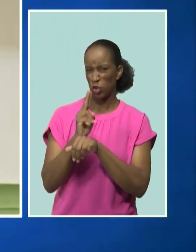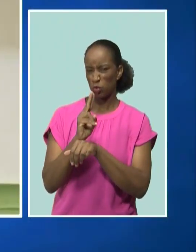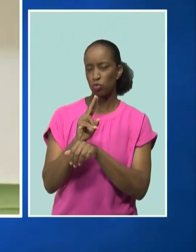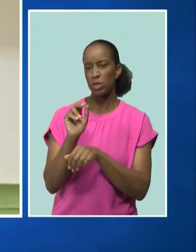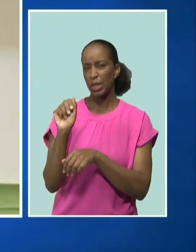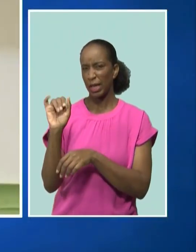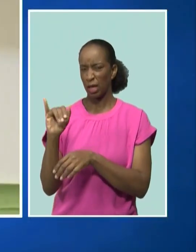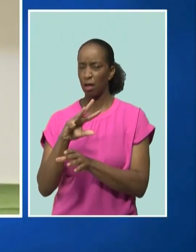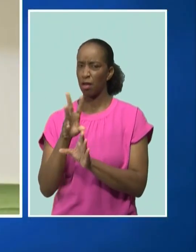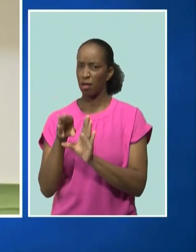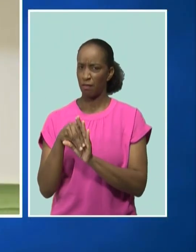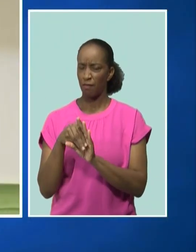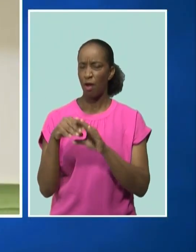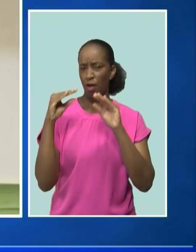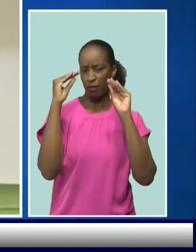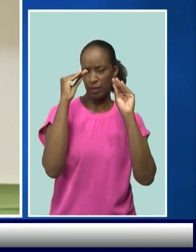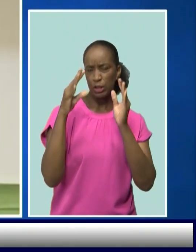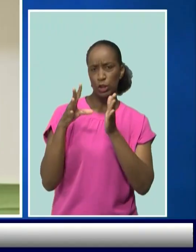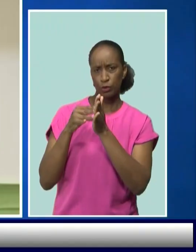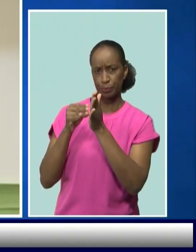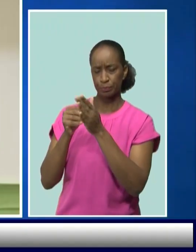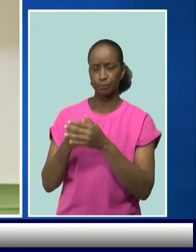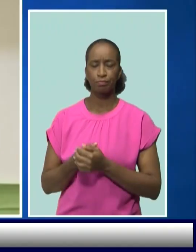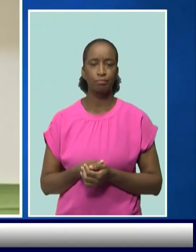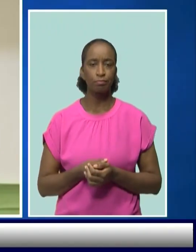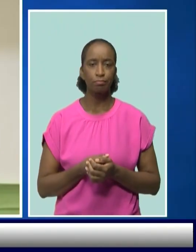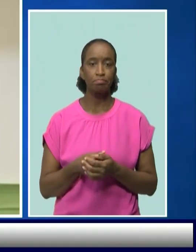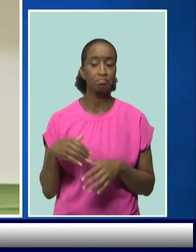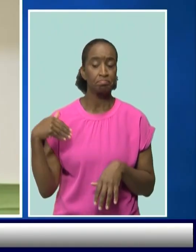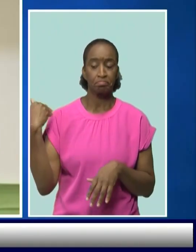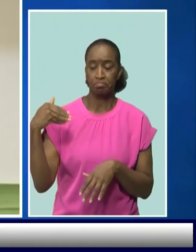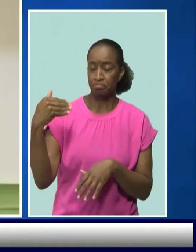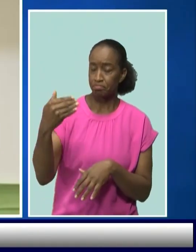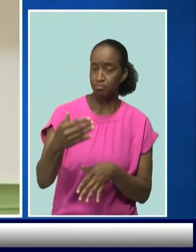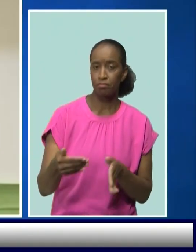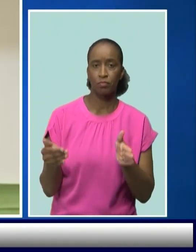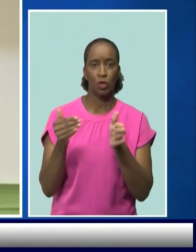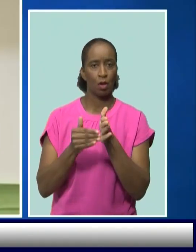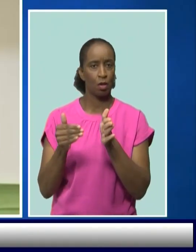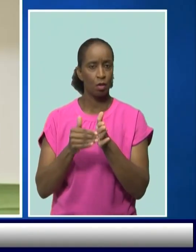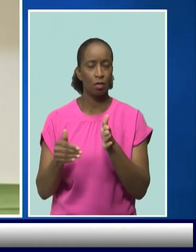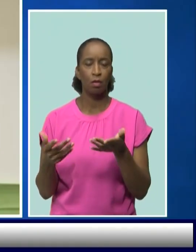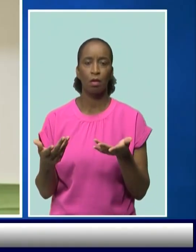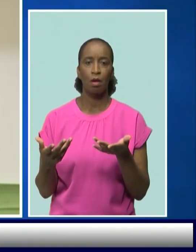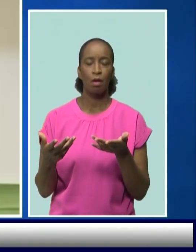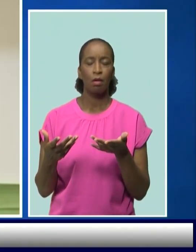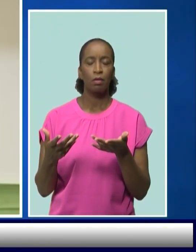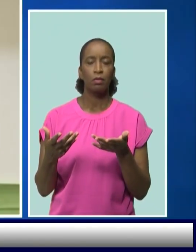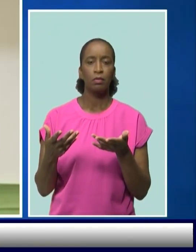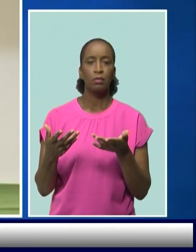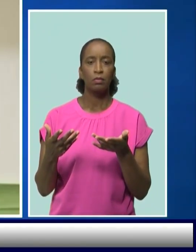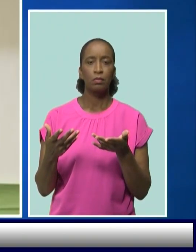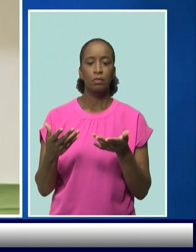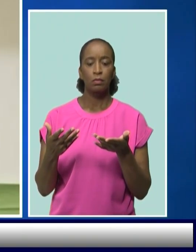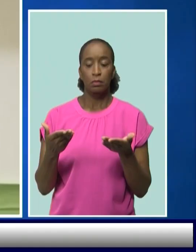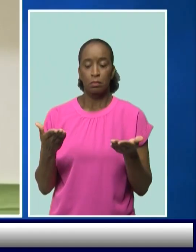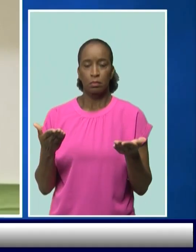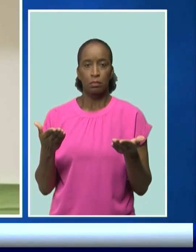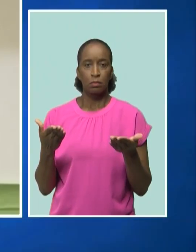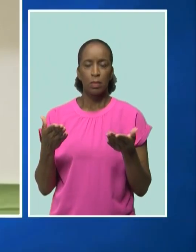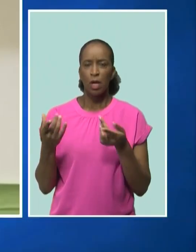Many times, the very creativity or innovations that happen within our own